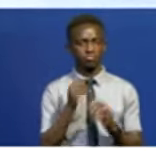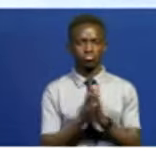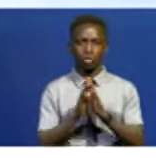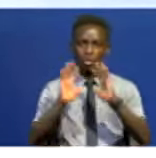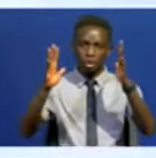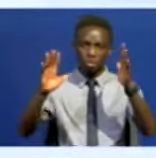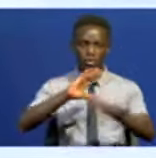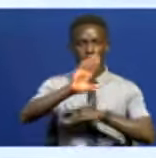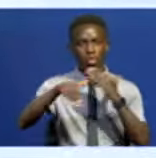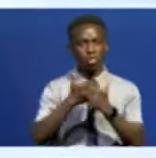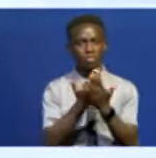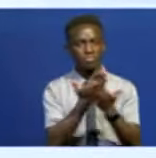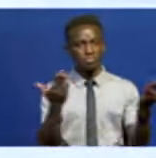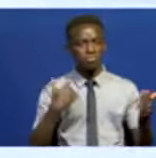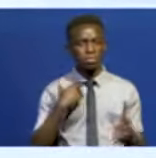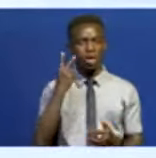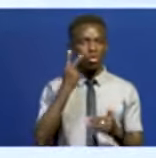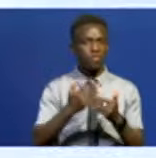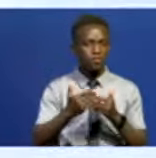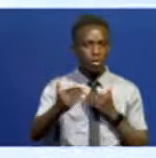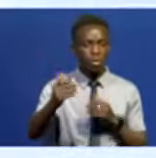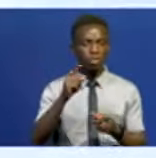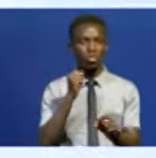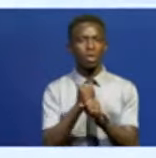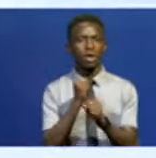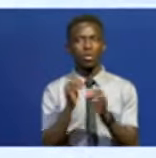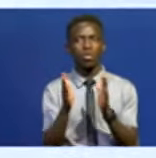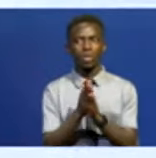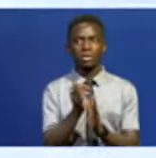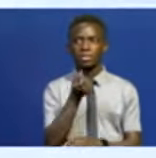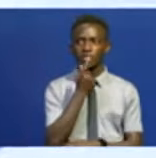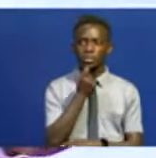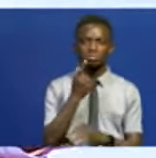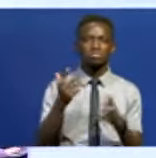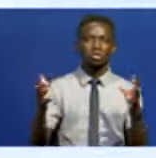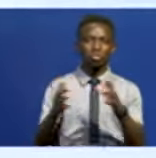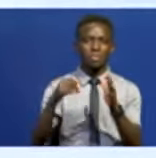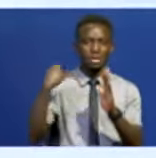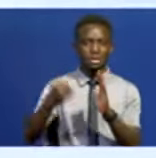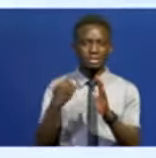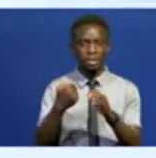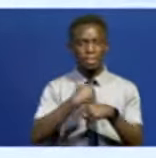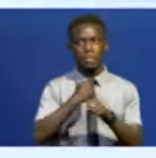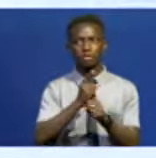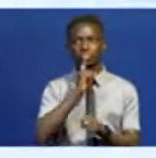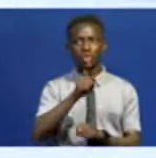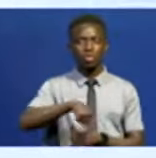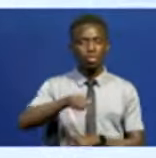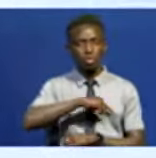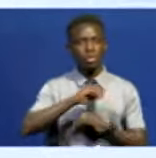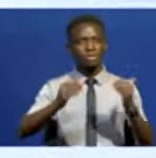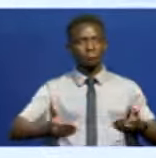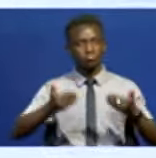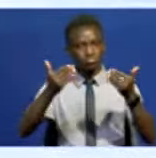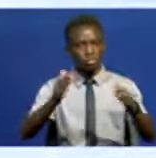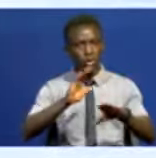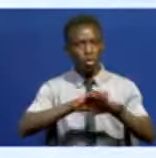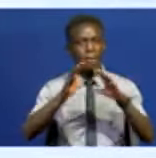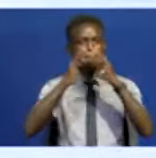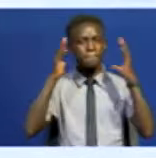congratulate all of you. I look forward to working with the pharmaceutical industry in making sure that we deliver on the big subject of